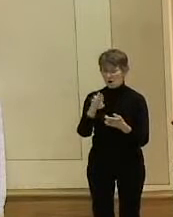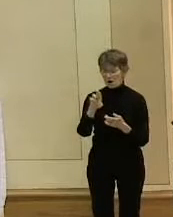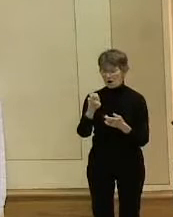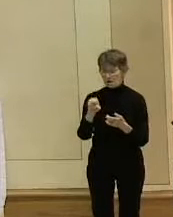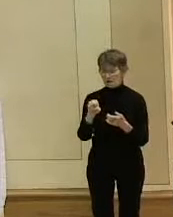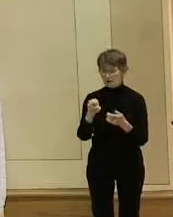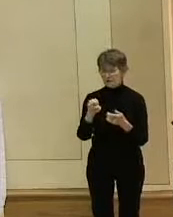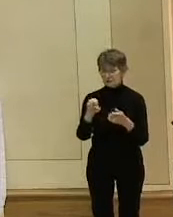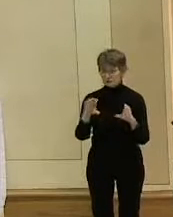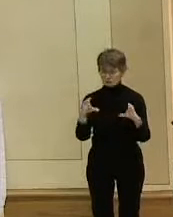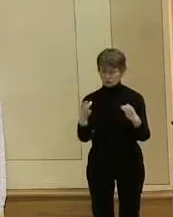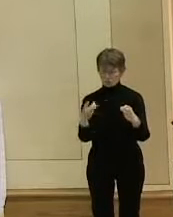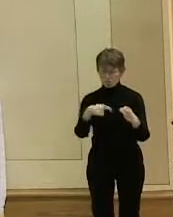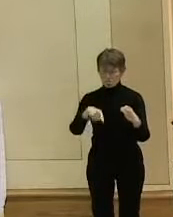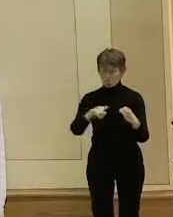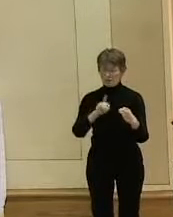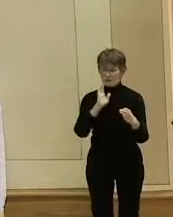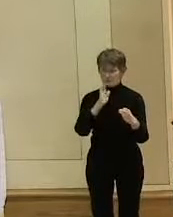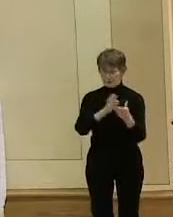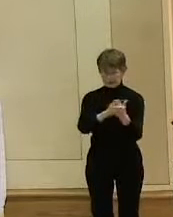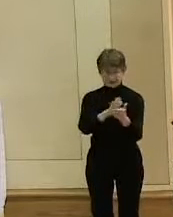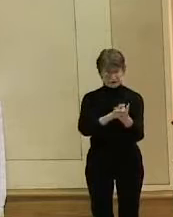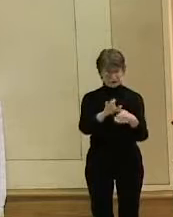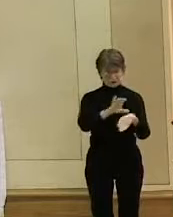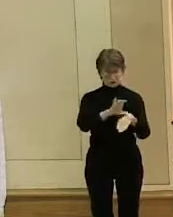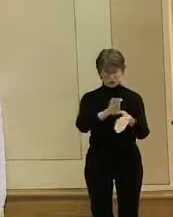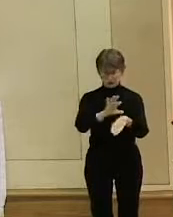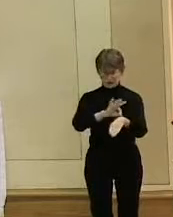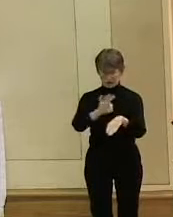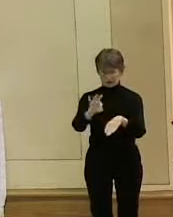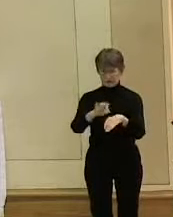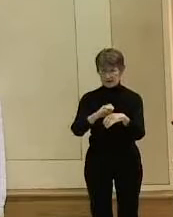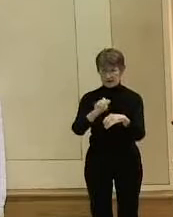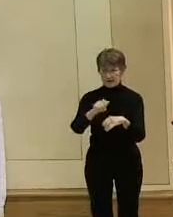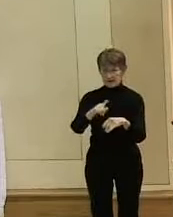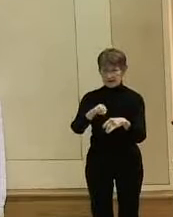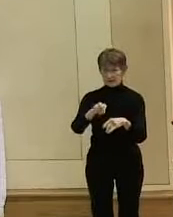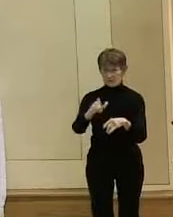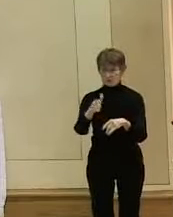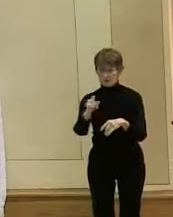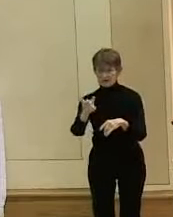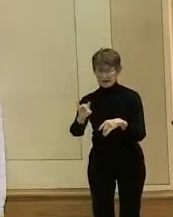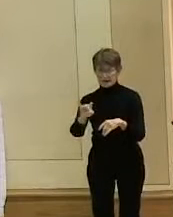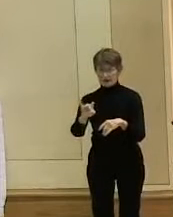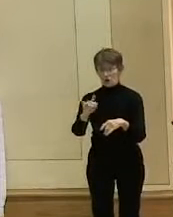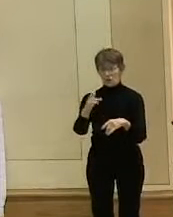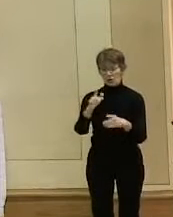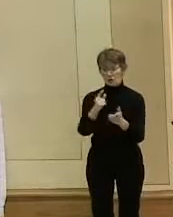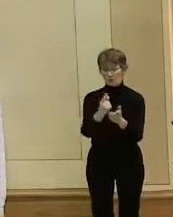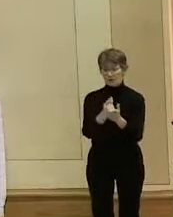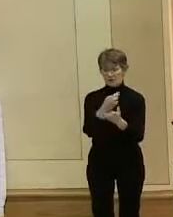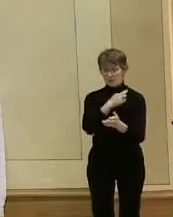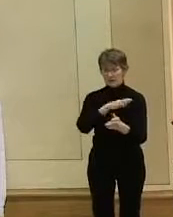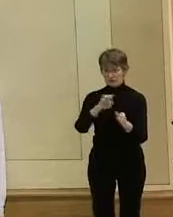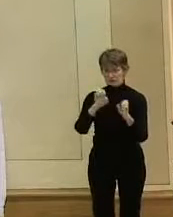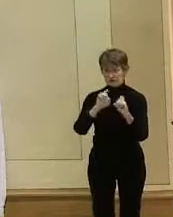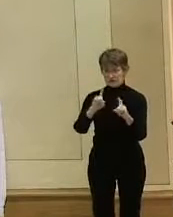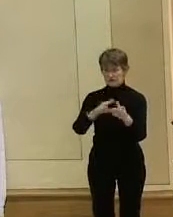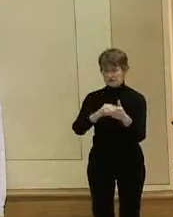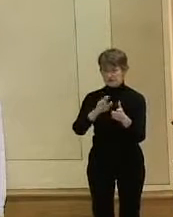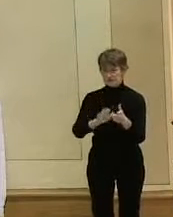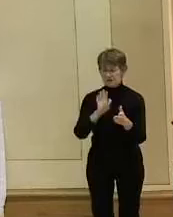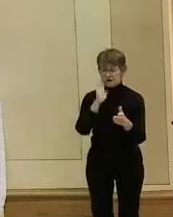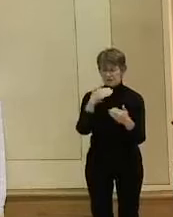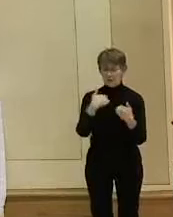a.m. This Wednesday, April 28th, the third grade religious ed students will